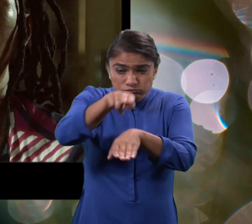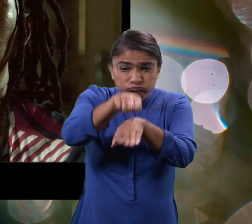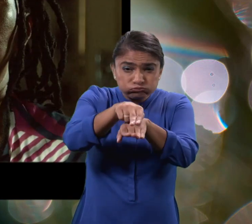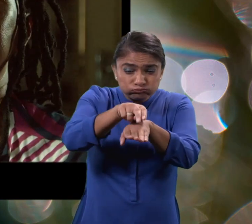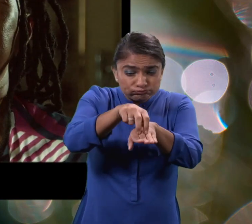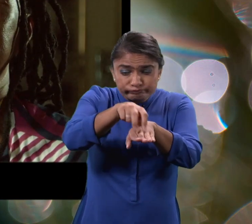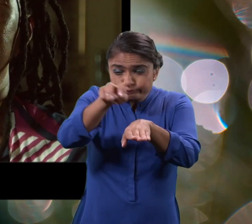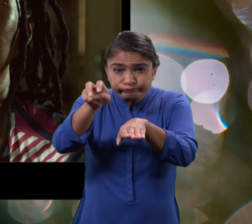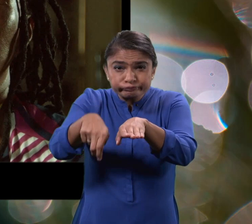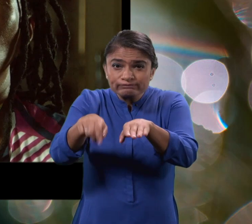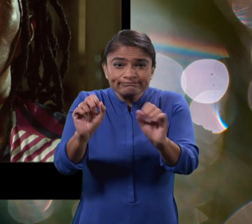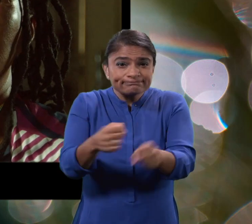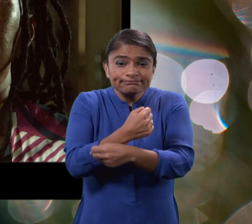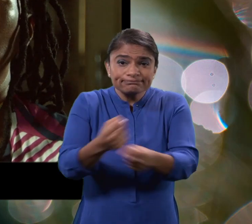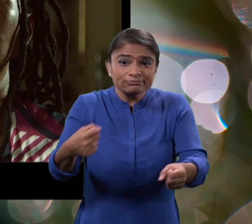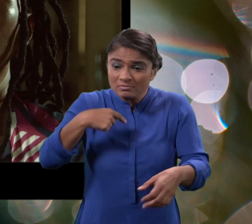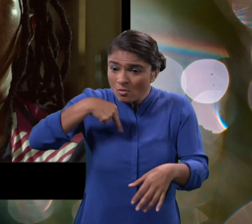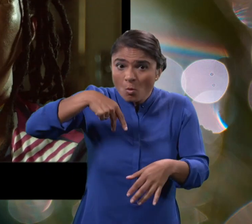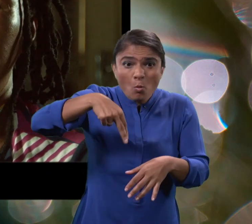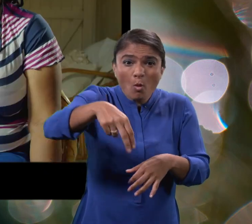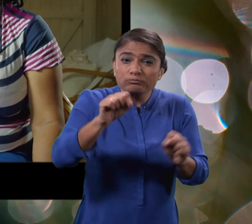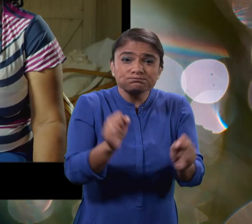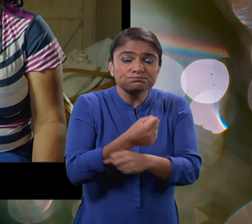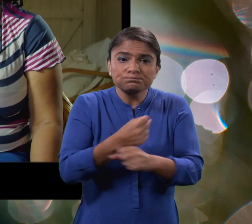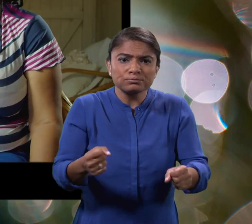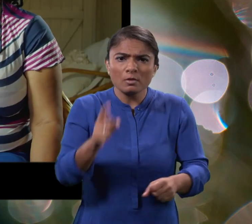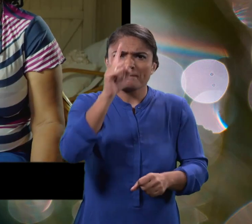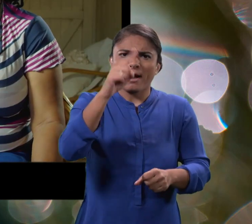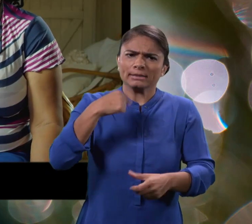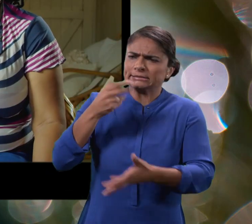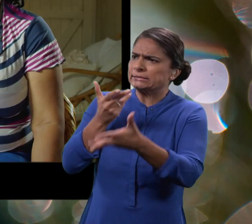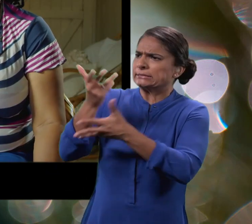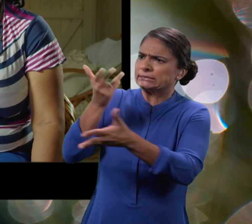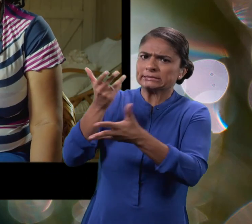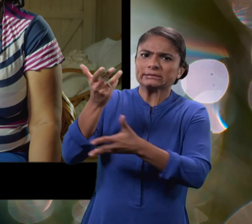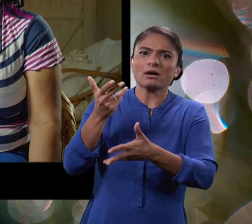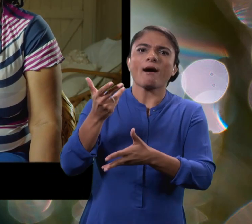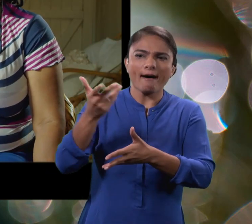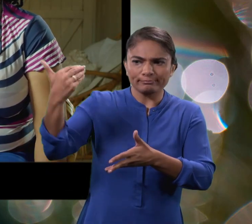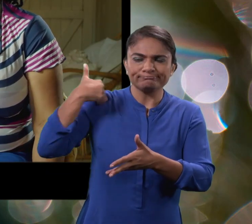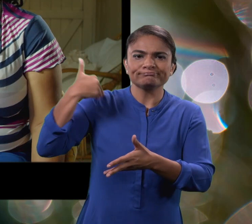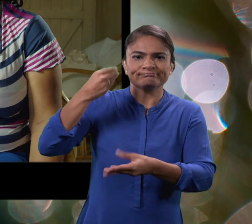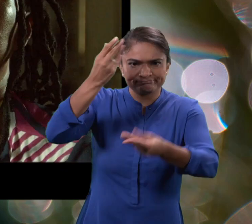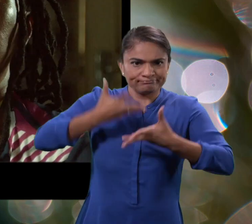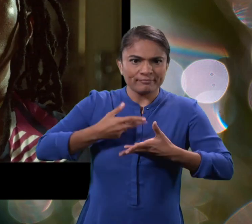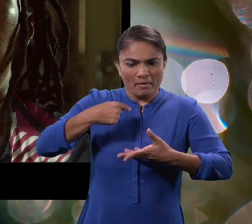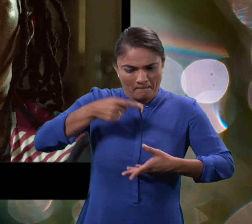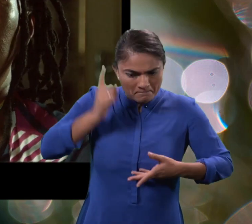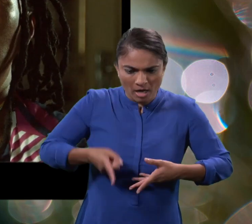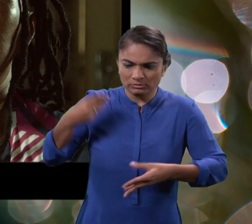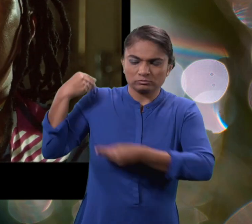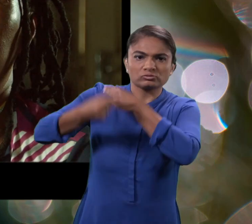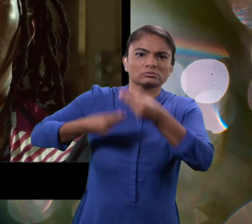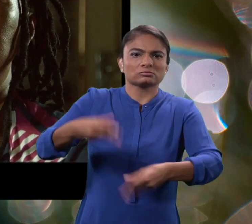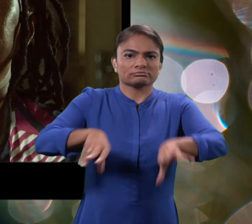andakwazi uphakama ebhedini, andikwazi uhamba. Xa ndibuza le nto kwathi ubizelwa ngabantu abadala, so awuzothi uzayo emakhiwane